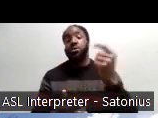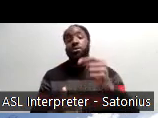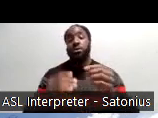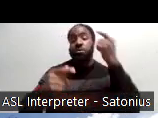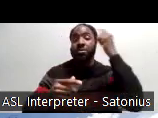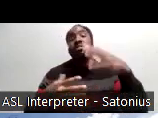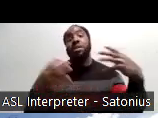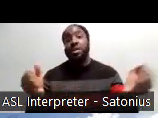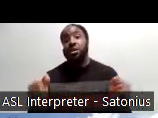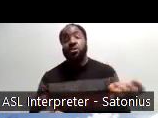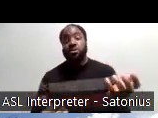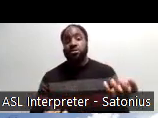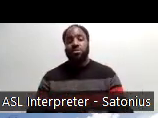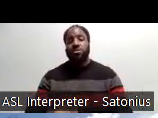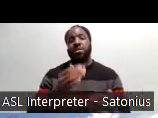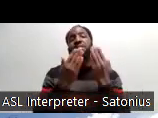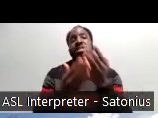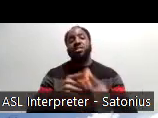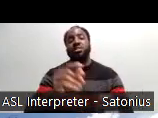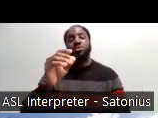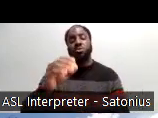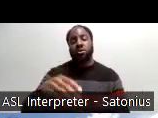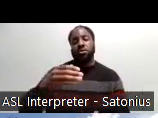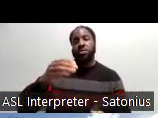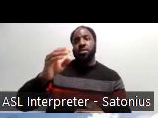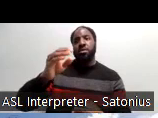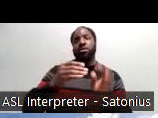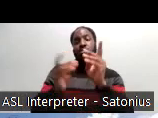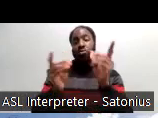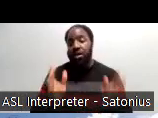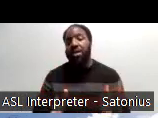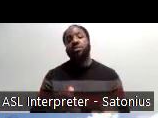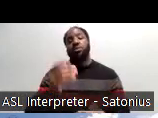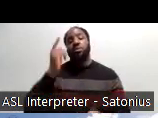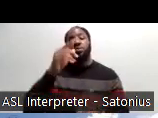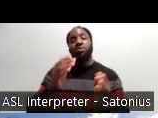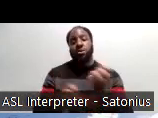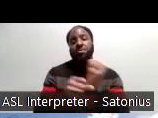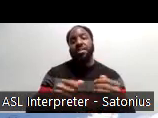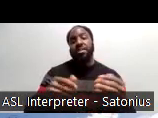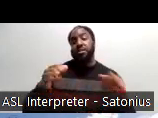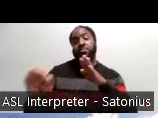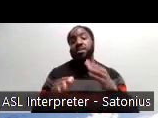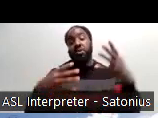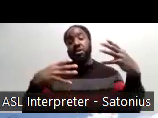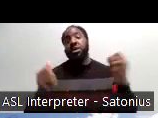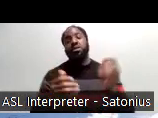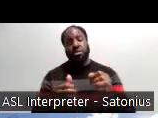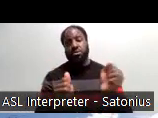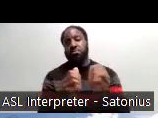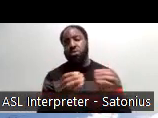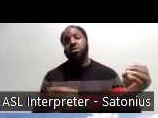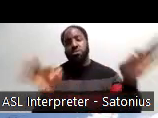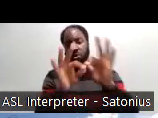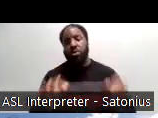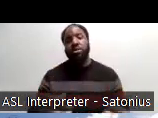investments, again, thanks to the leadership of Secretary Galley and First Partner, prioritizing behavioral health, hearing from you all that that too needs